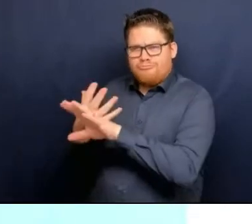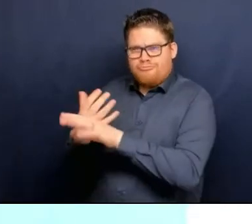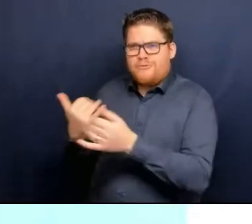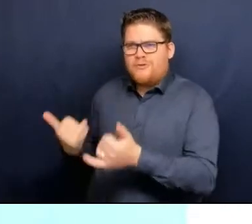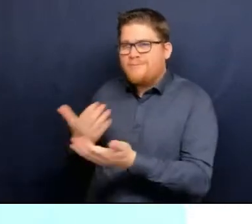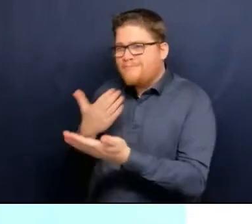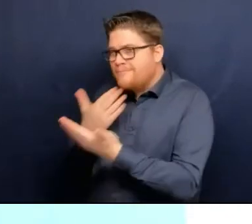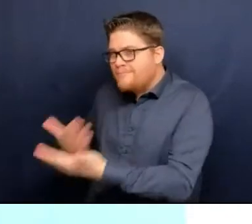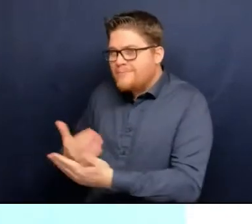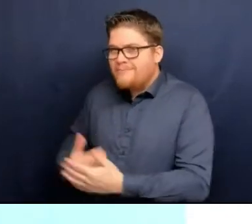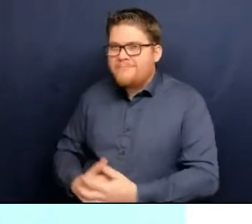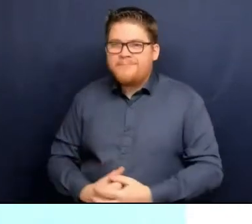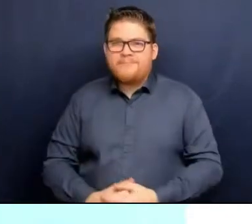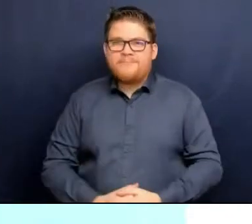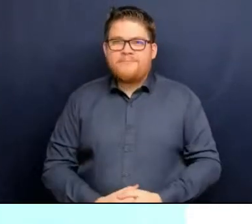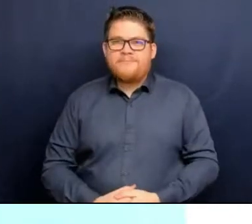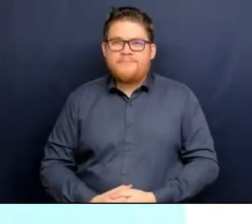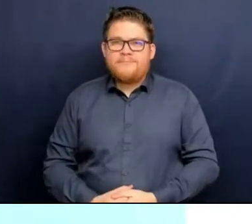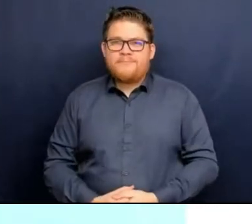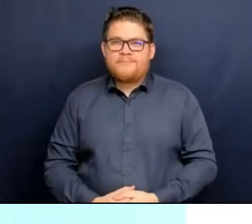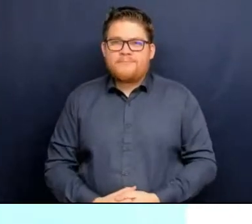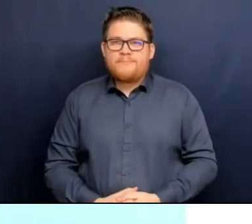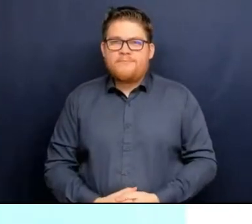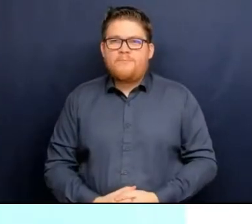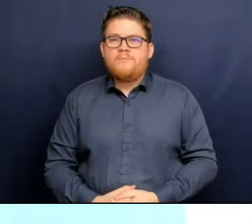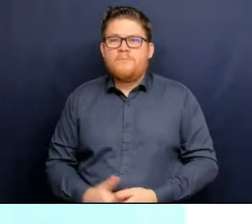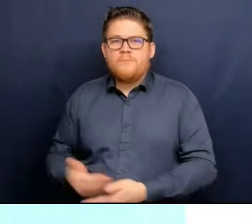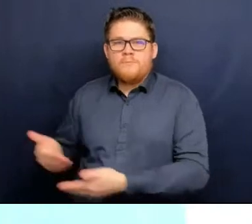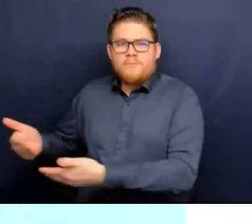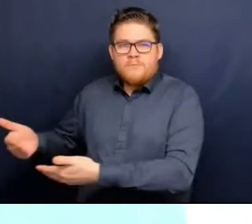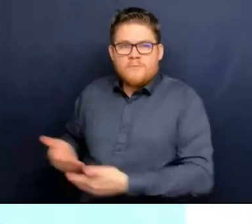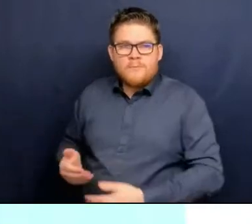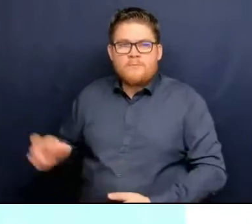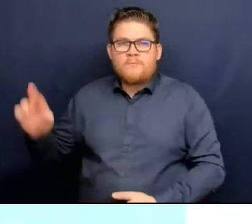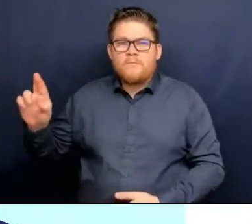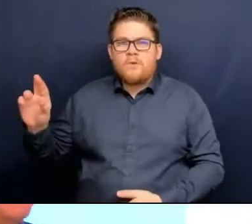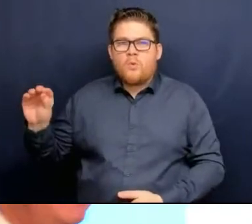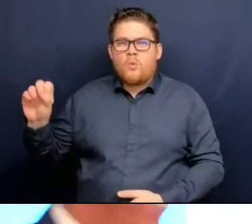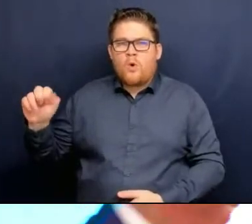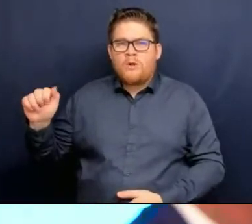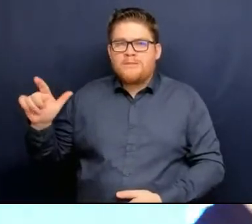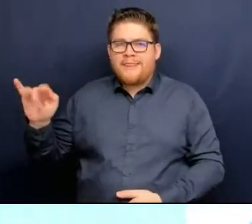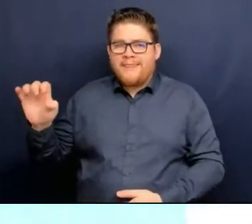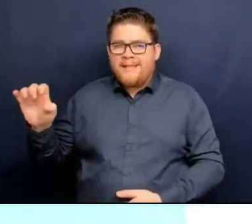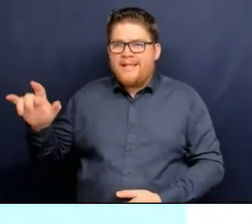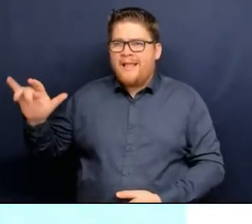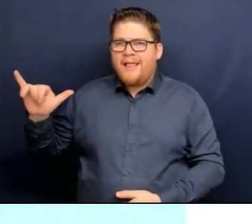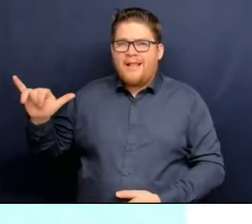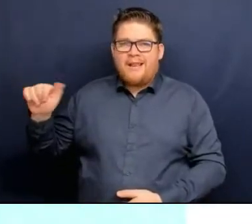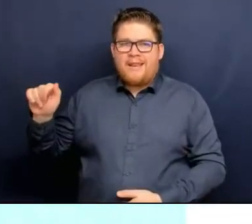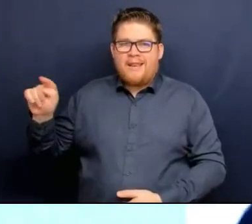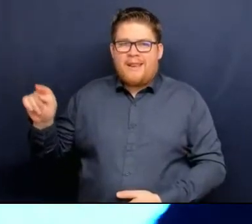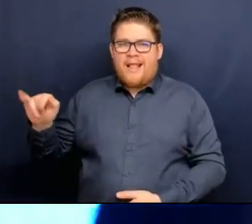Rosalie Yazzie, who's the Vice Chair of the First Nations Justice Council, for her comments on the action plan.